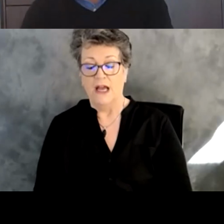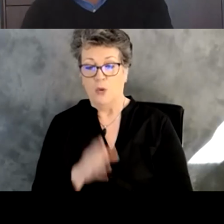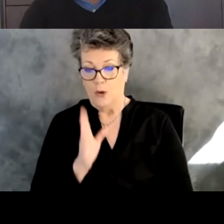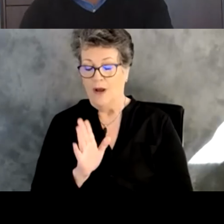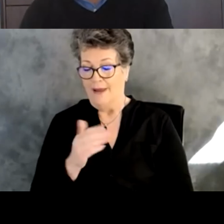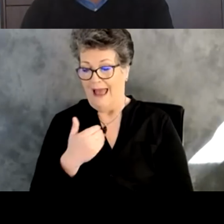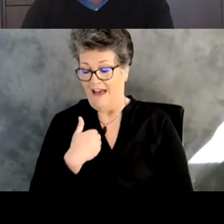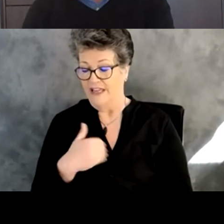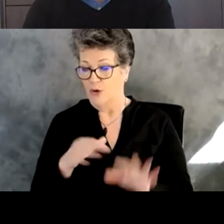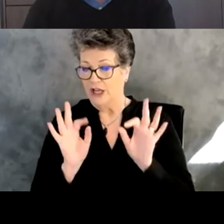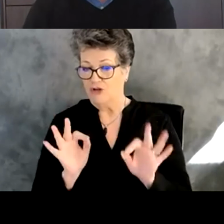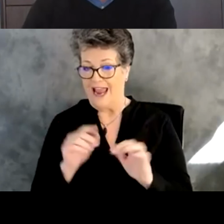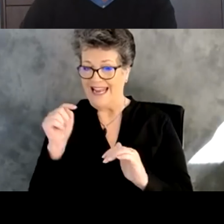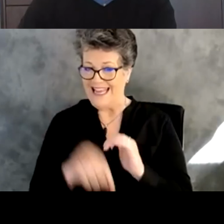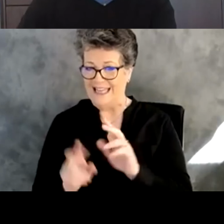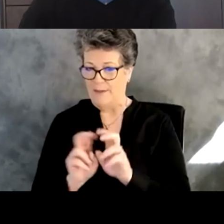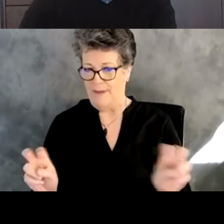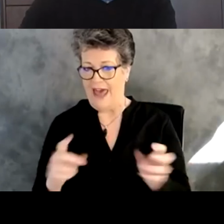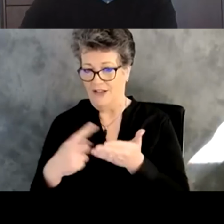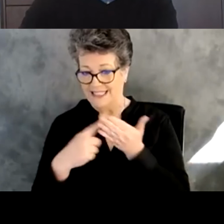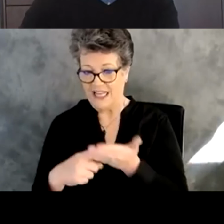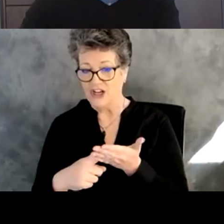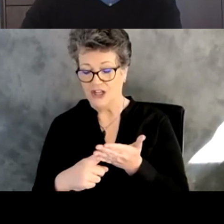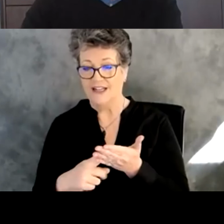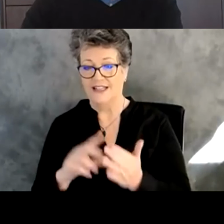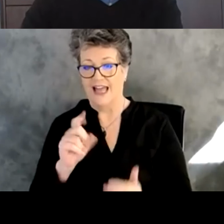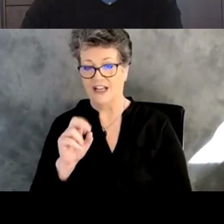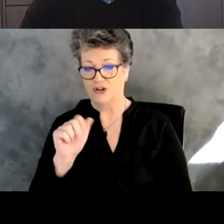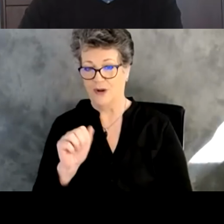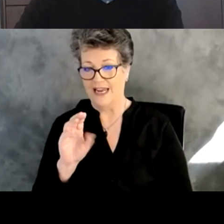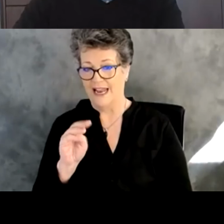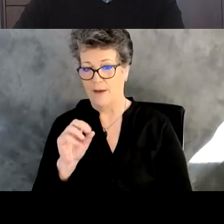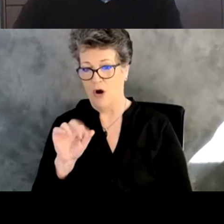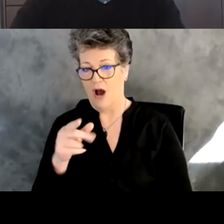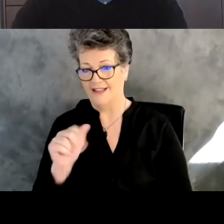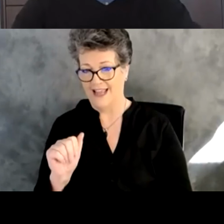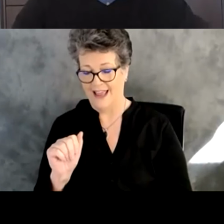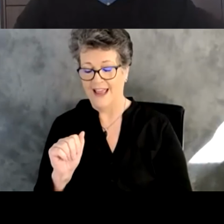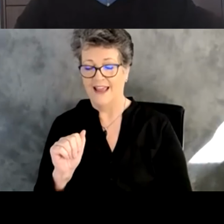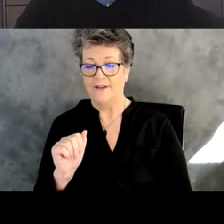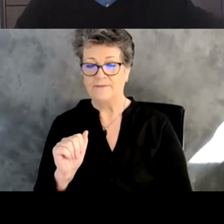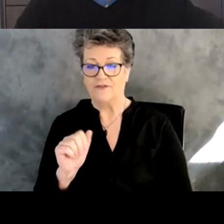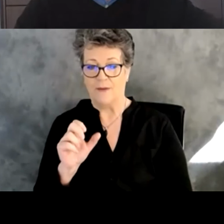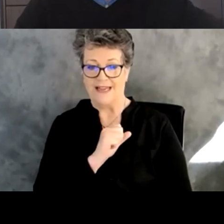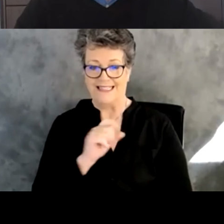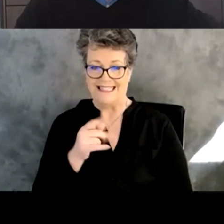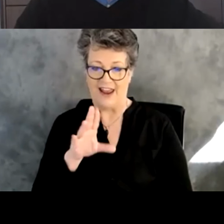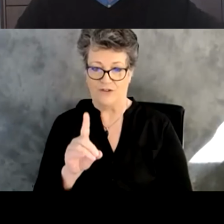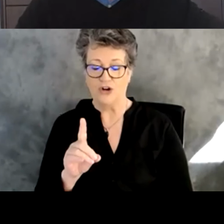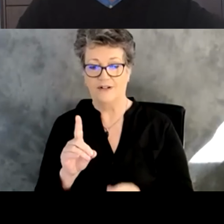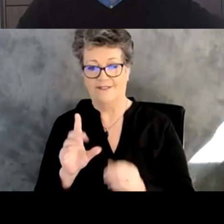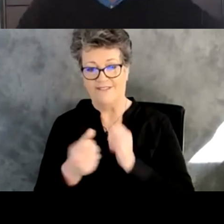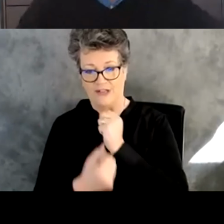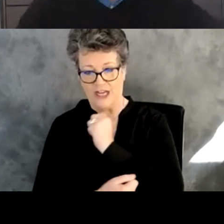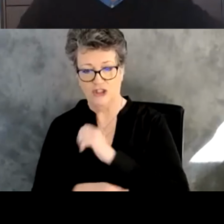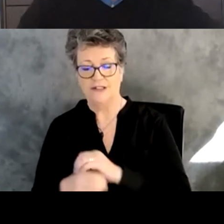really great in-depth panel discussion led by Sarita Mohanty of the SCAN Foundation with partners from